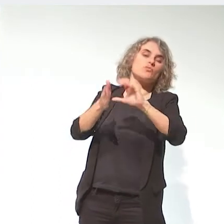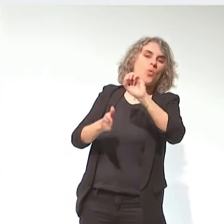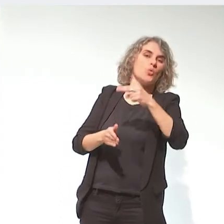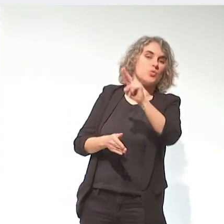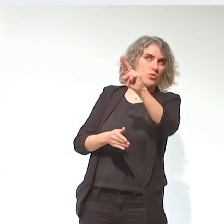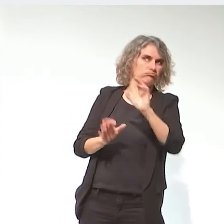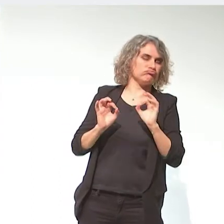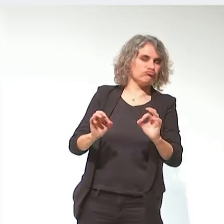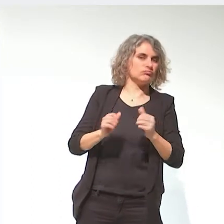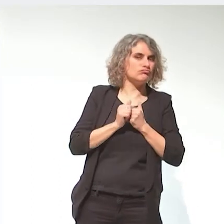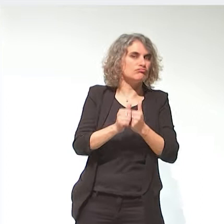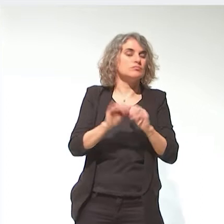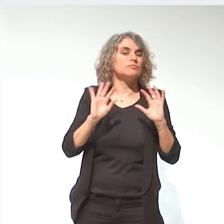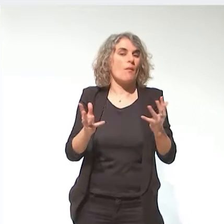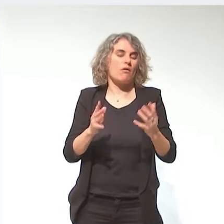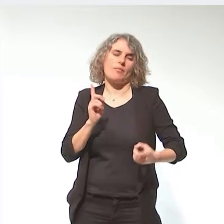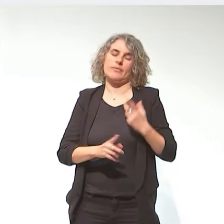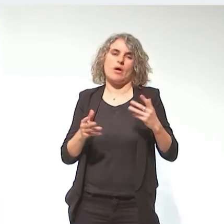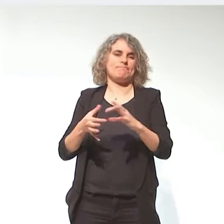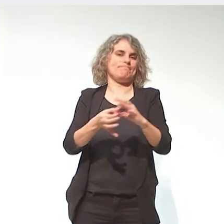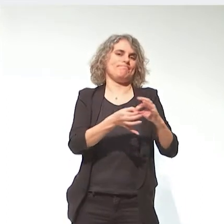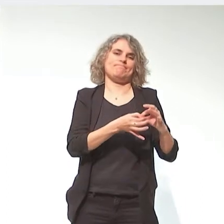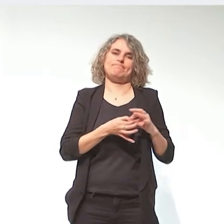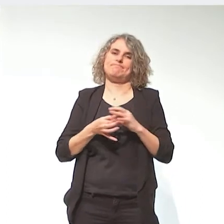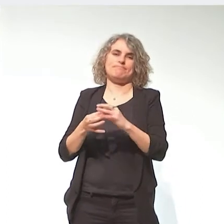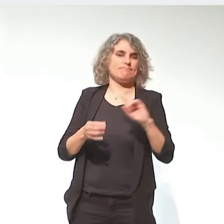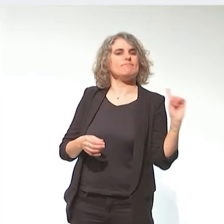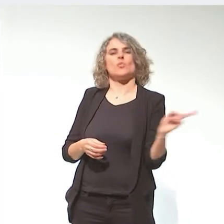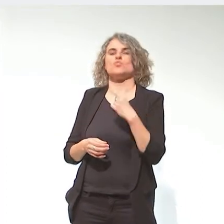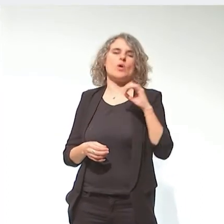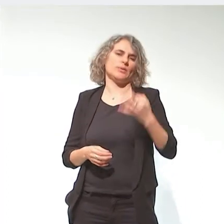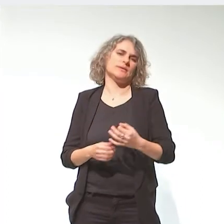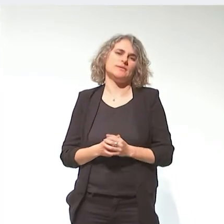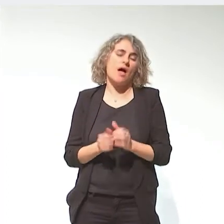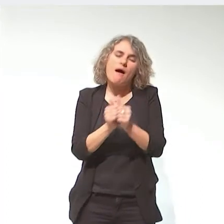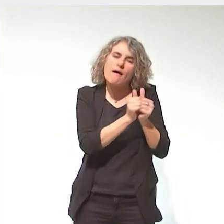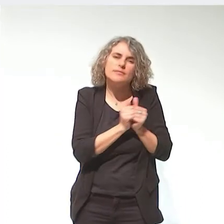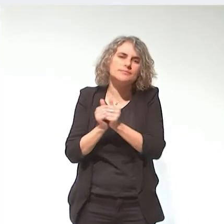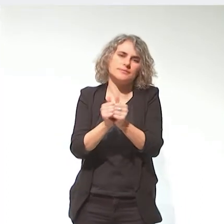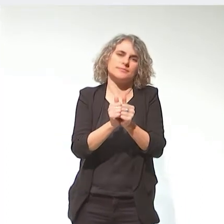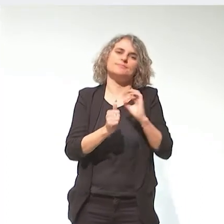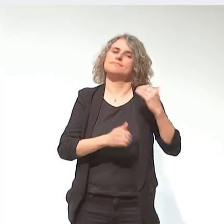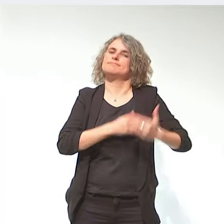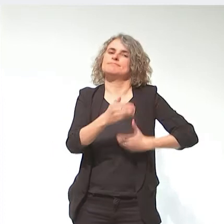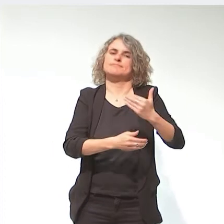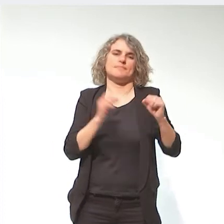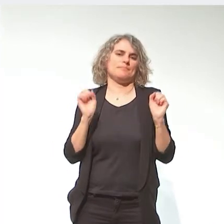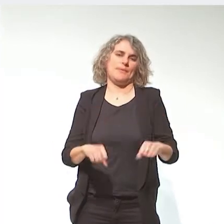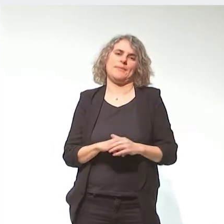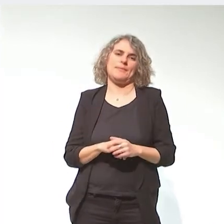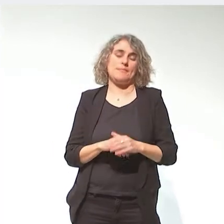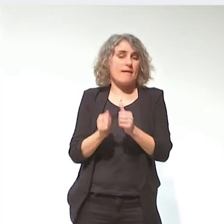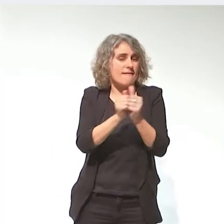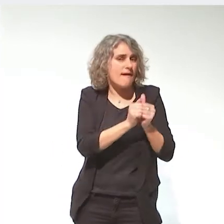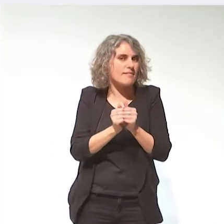essential at all levels. We can only succeed together through coordinated action at both national and